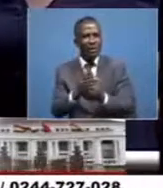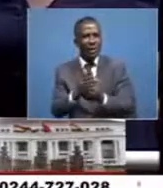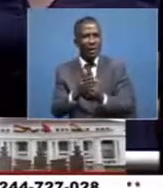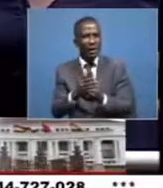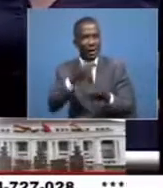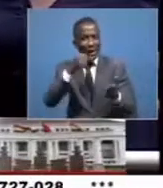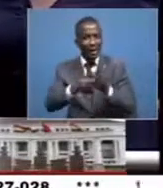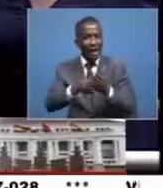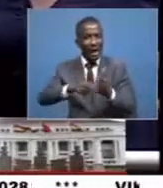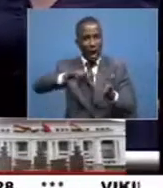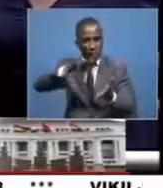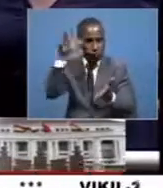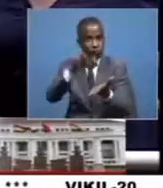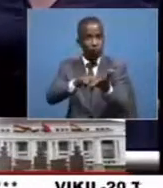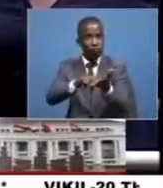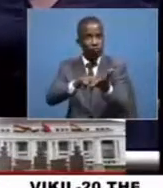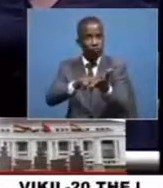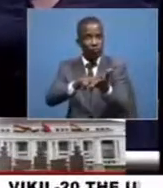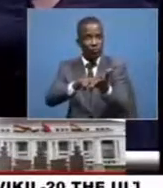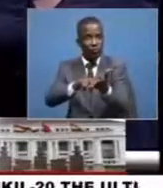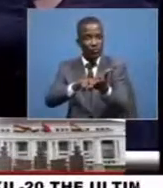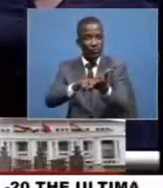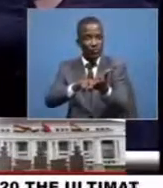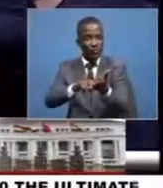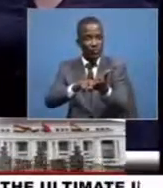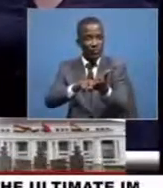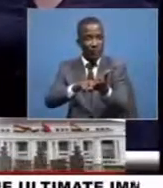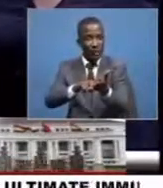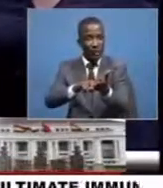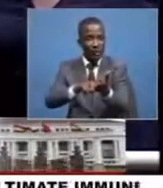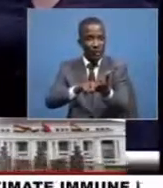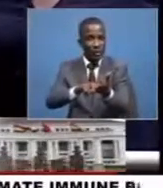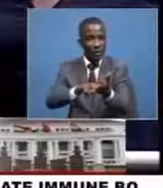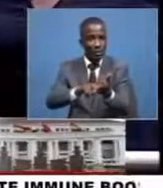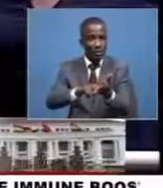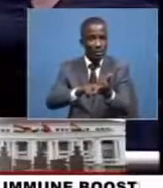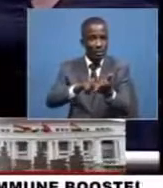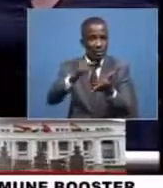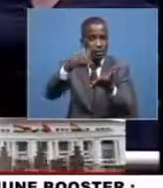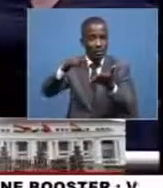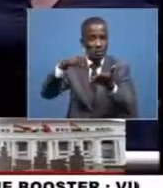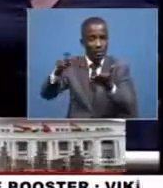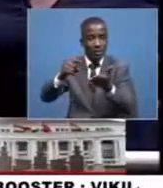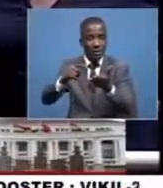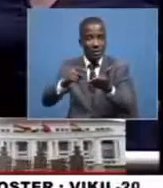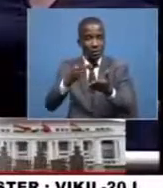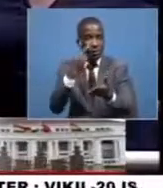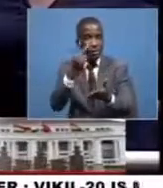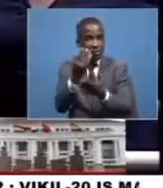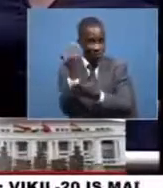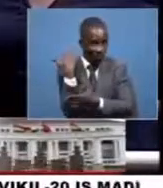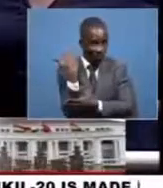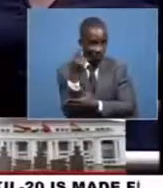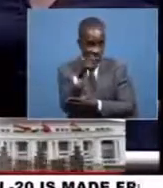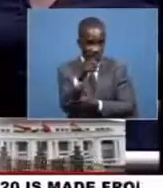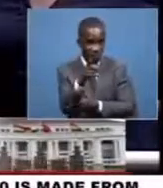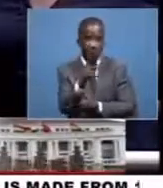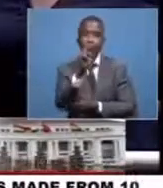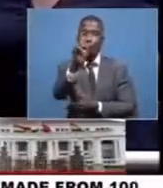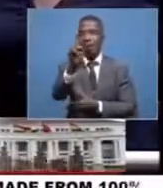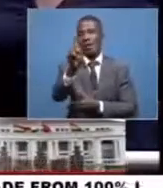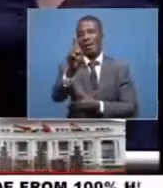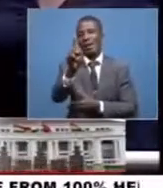notification dated on any of the purported corrections, the dates of the purported corrections? There is only